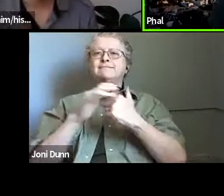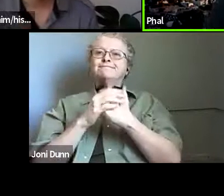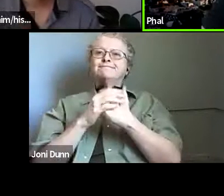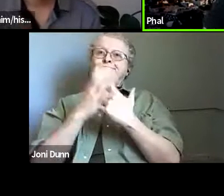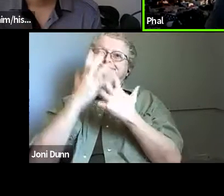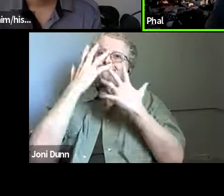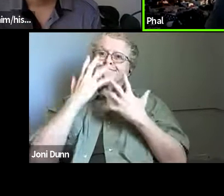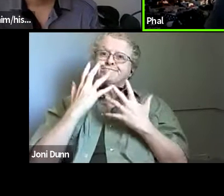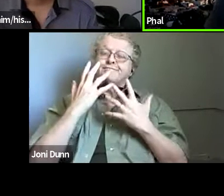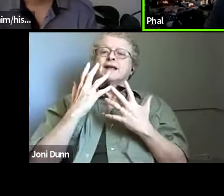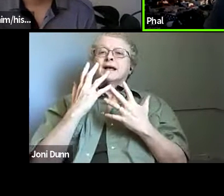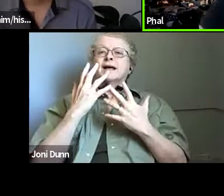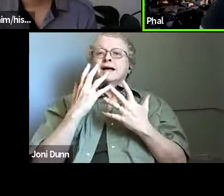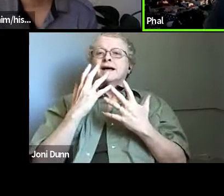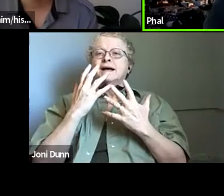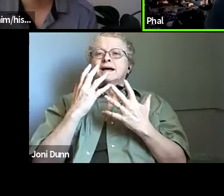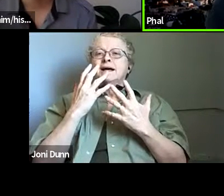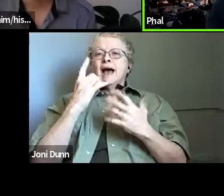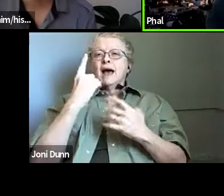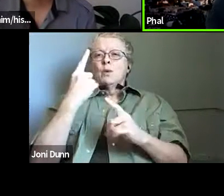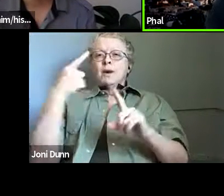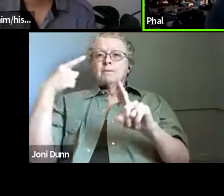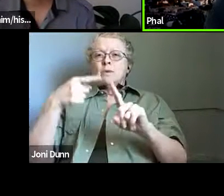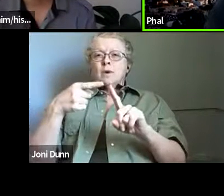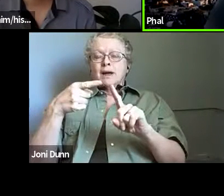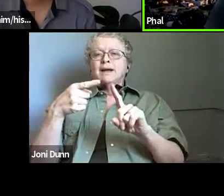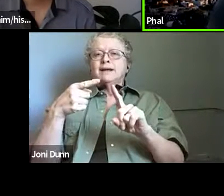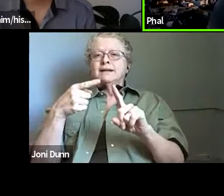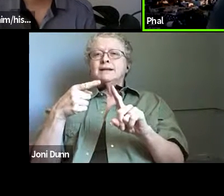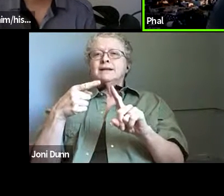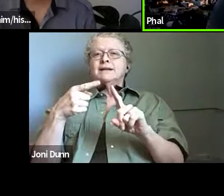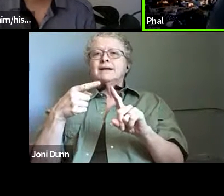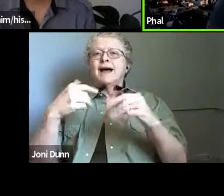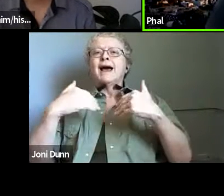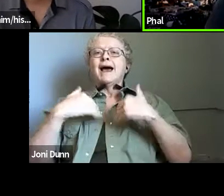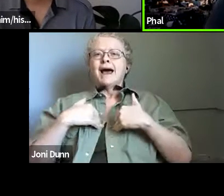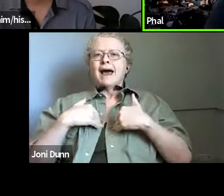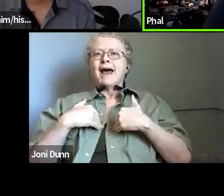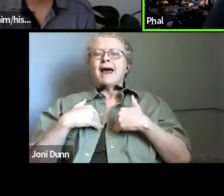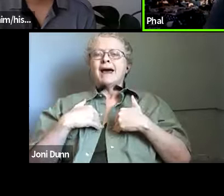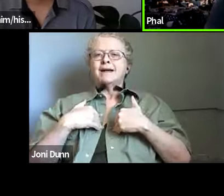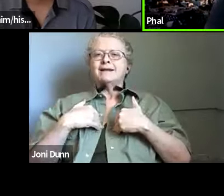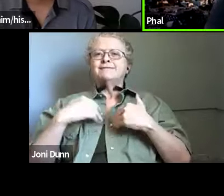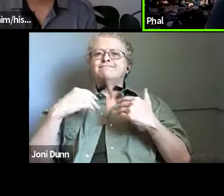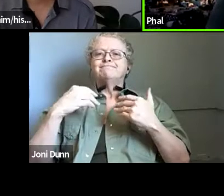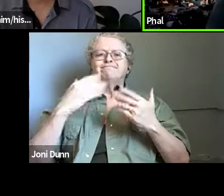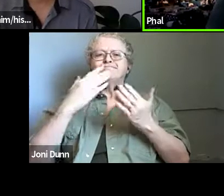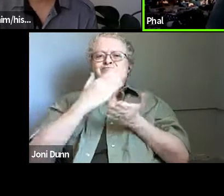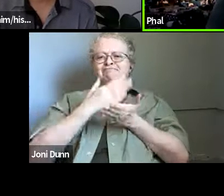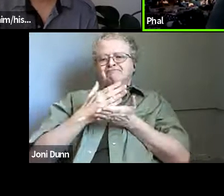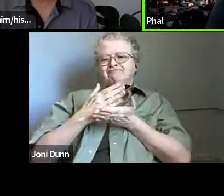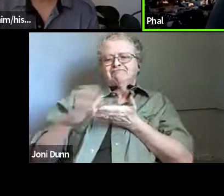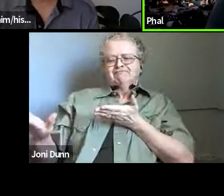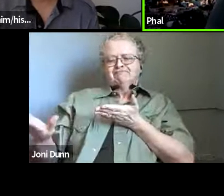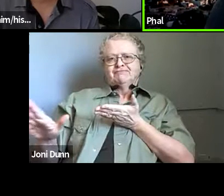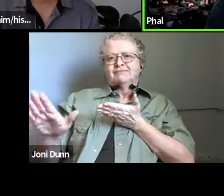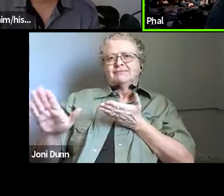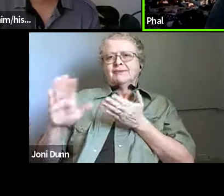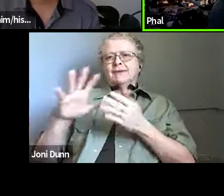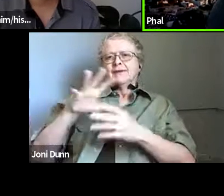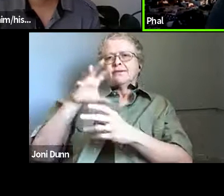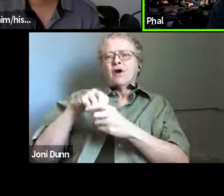there came a point where there was exclusions put in. They said if you have certain type of convictions or whatever, you will be